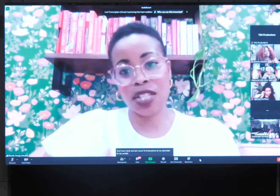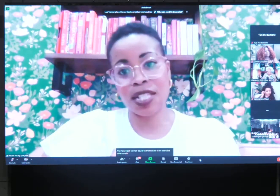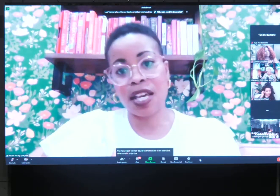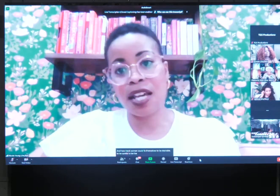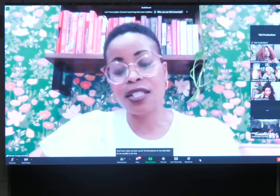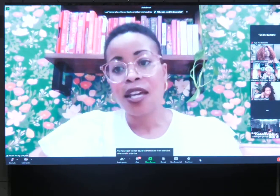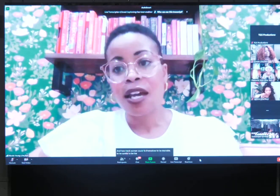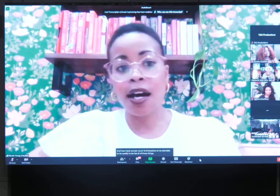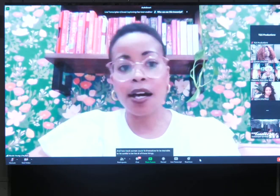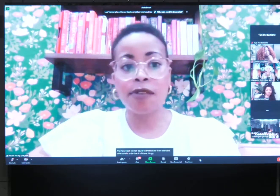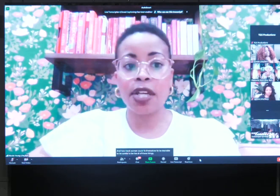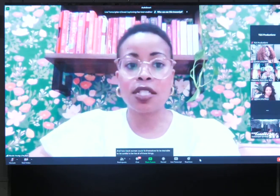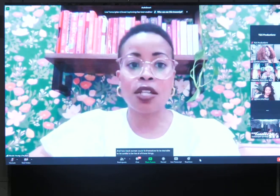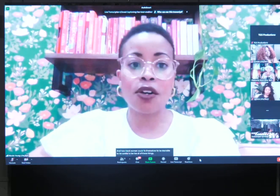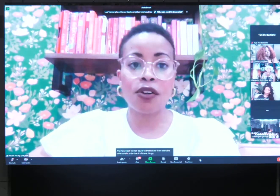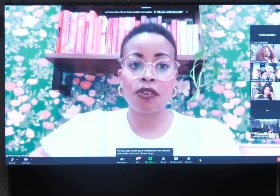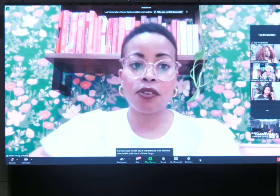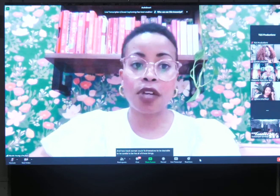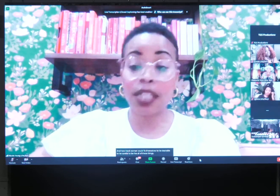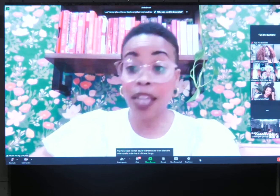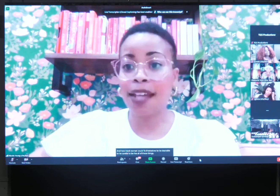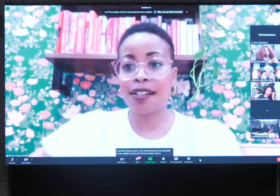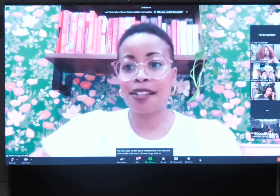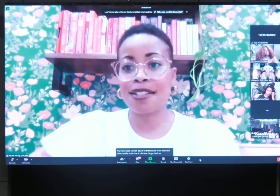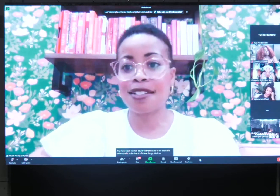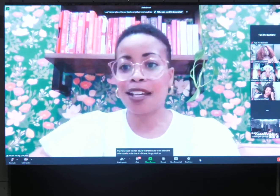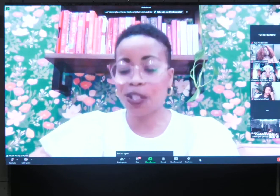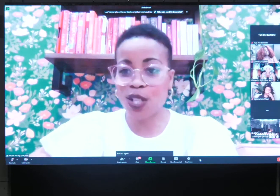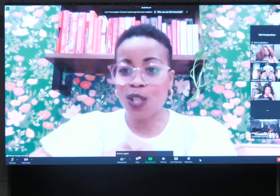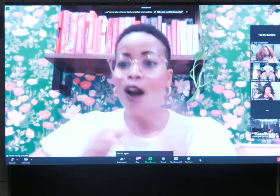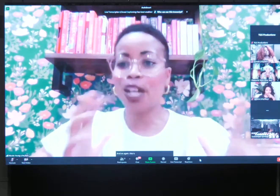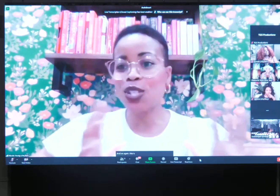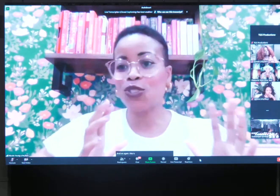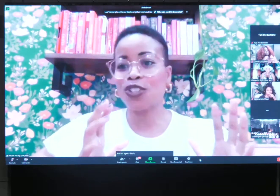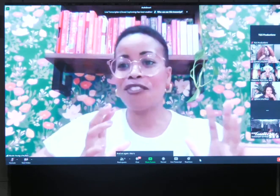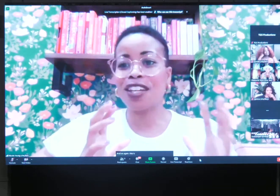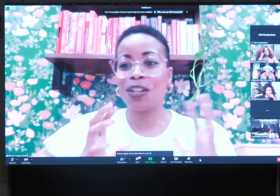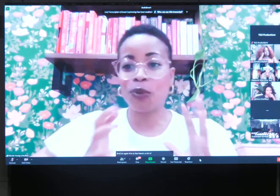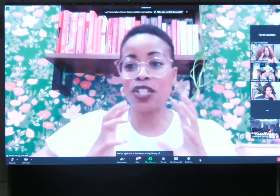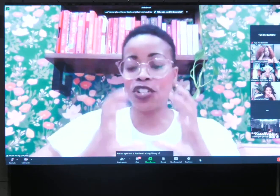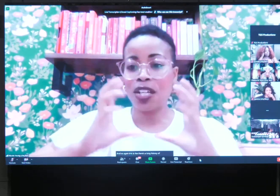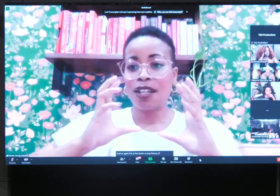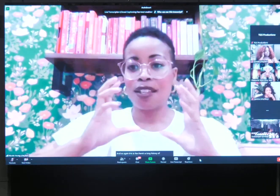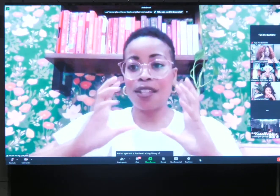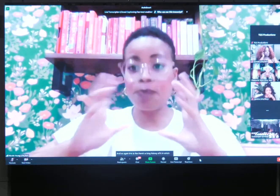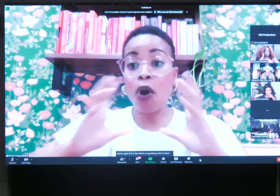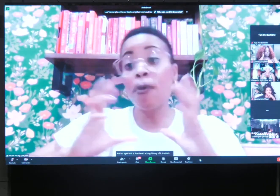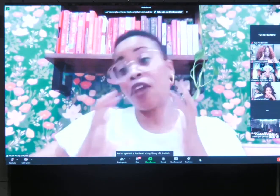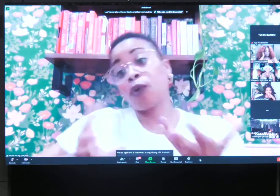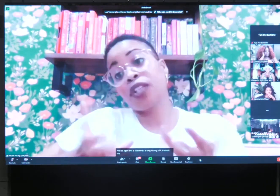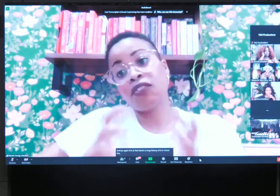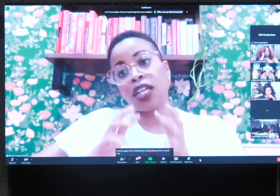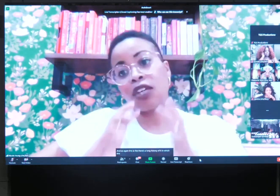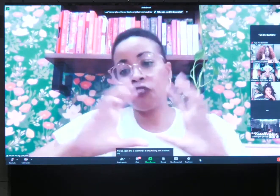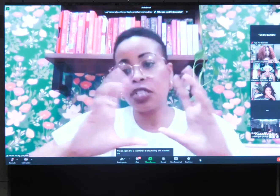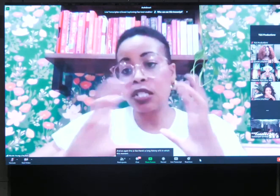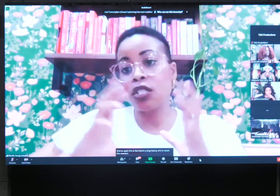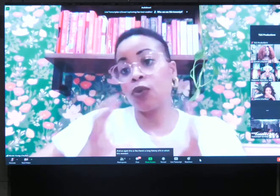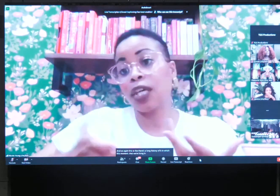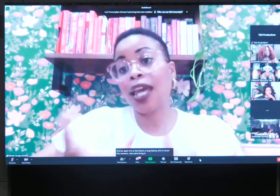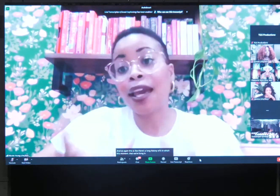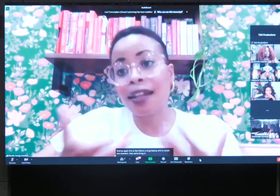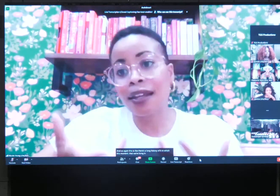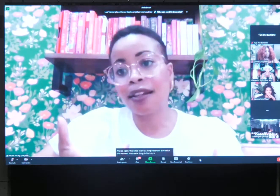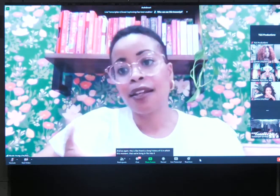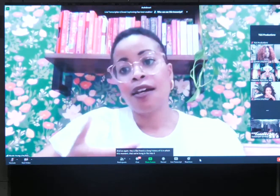of these things. And so again, this is there's a long history of it in which this moment that we're living in fits into